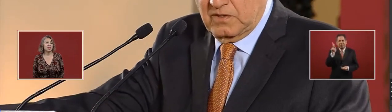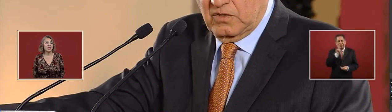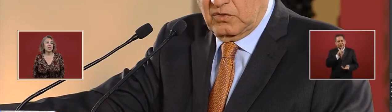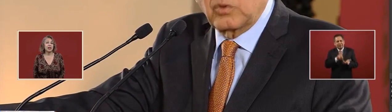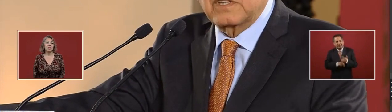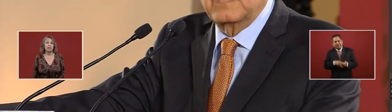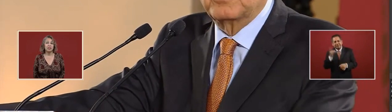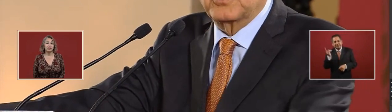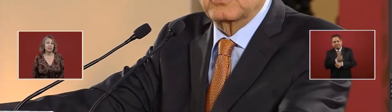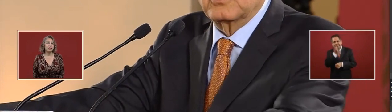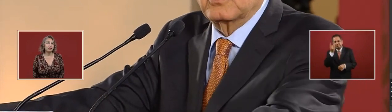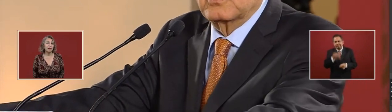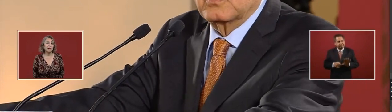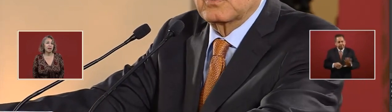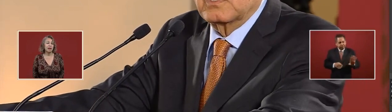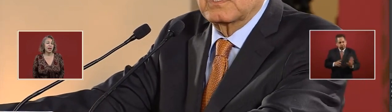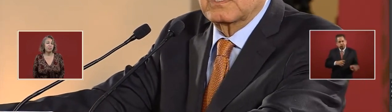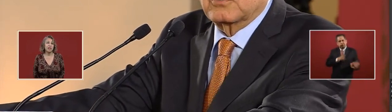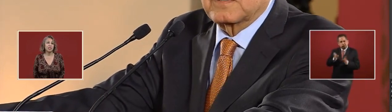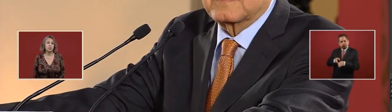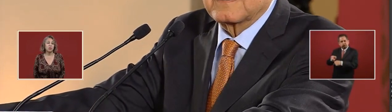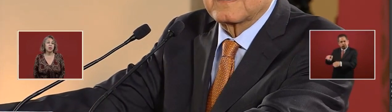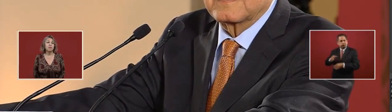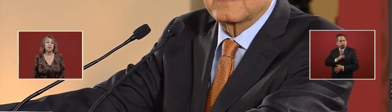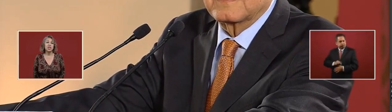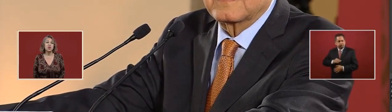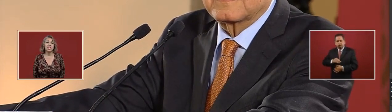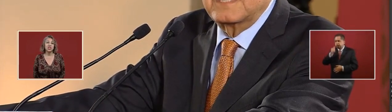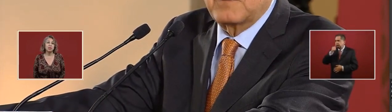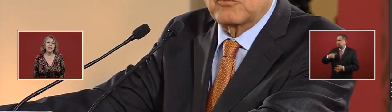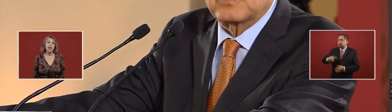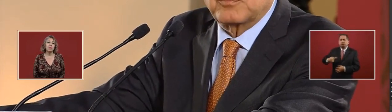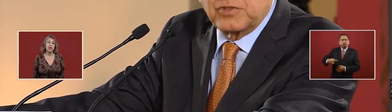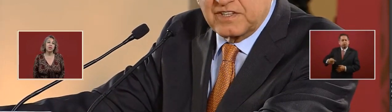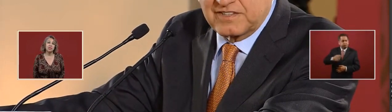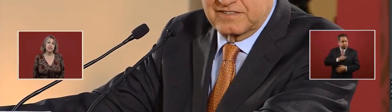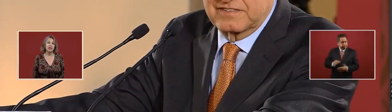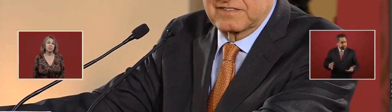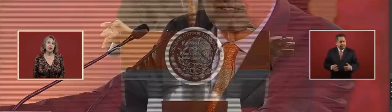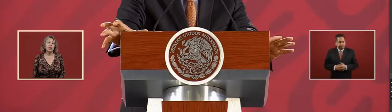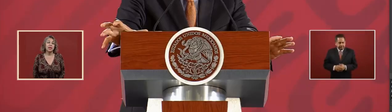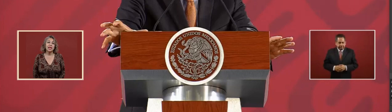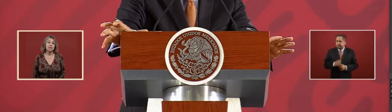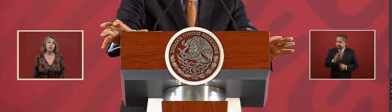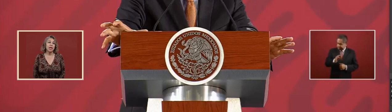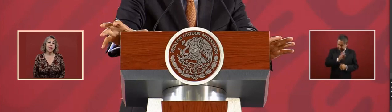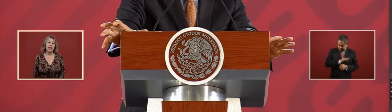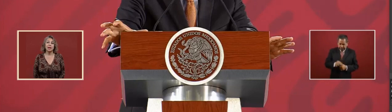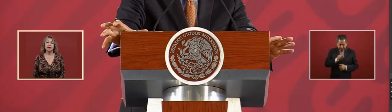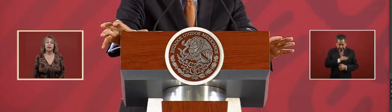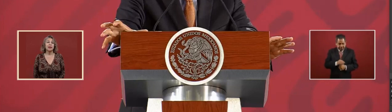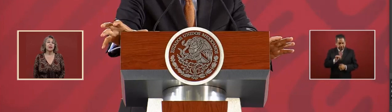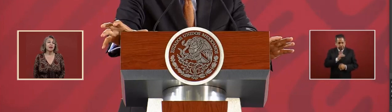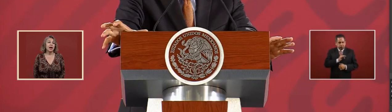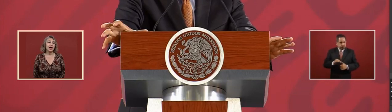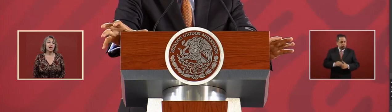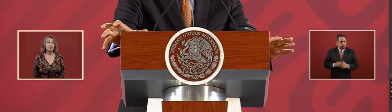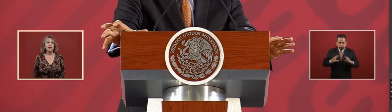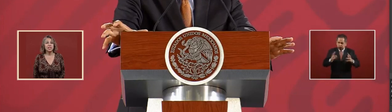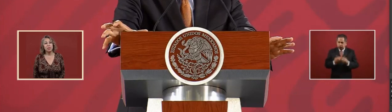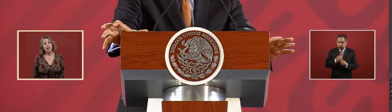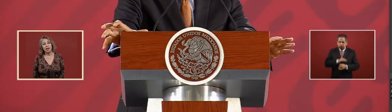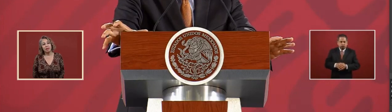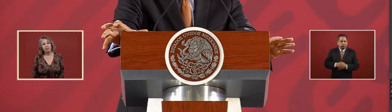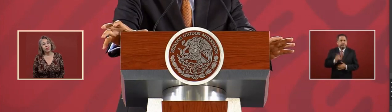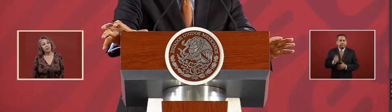fictitious todo el tiempo. Happiness. Entonces, but you could actually sí, be happy all the time. Yes, we can. Siempre hablo I